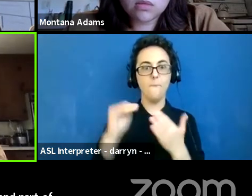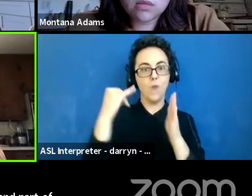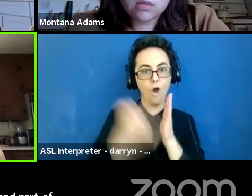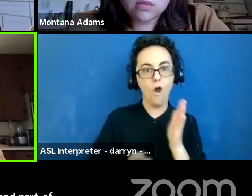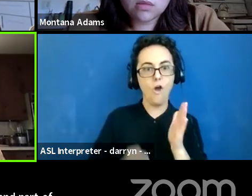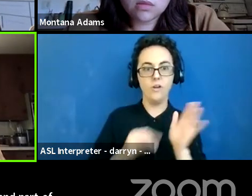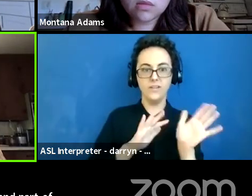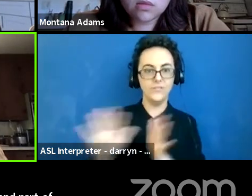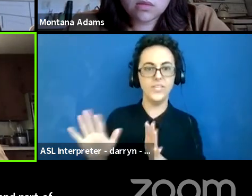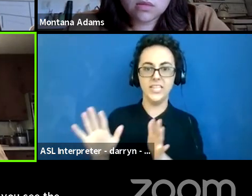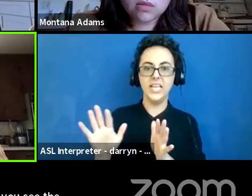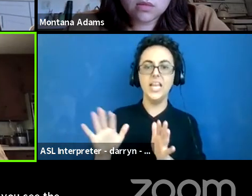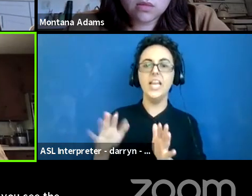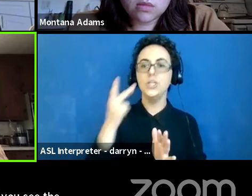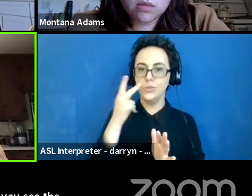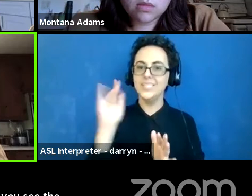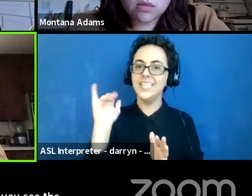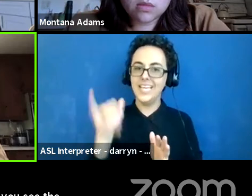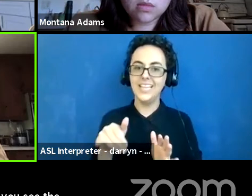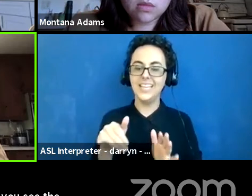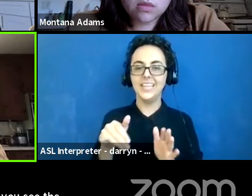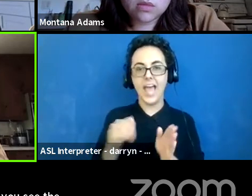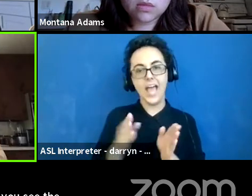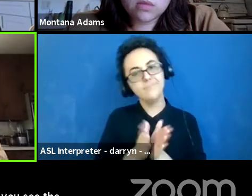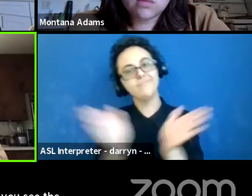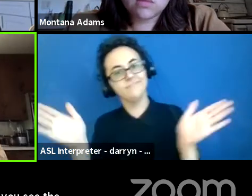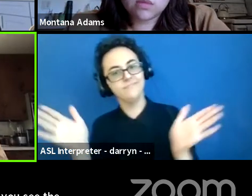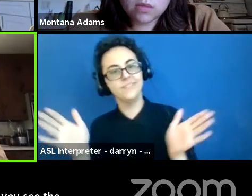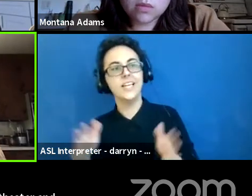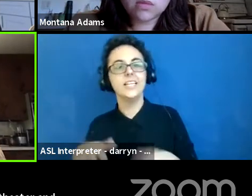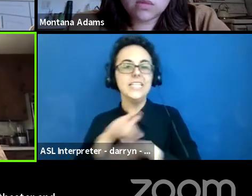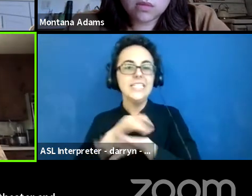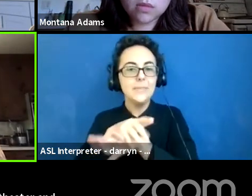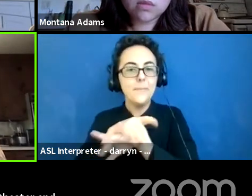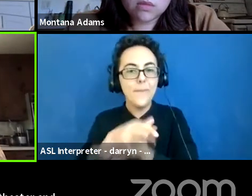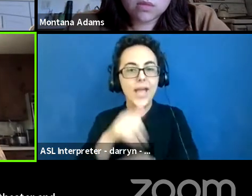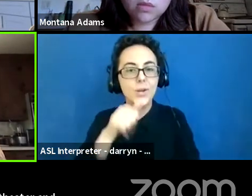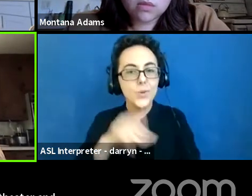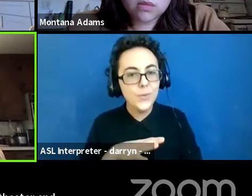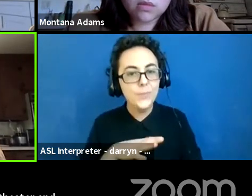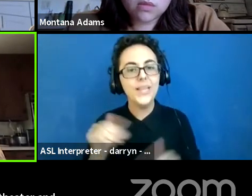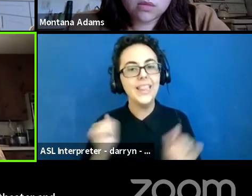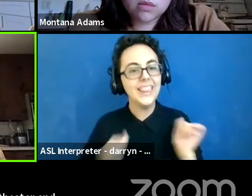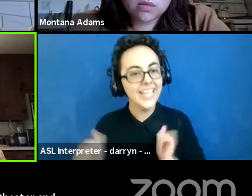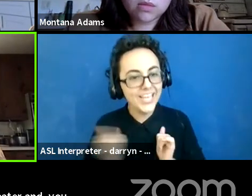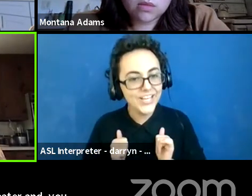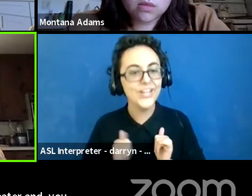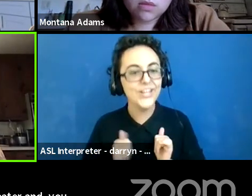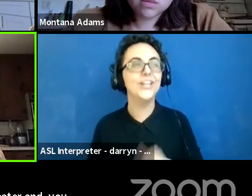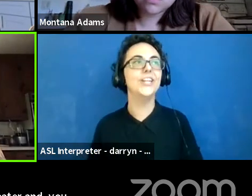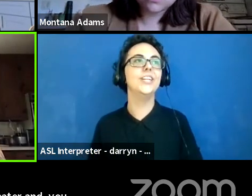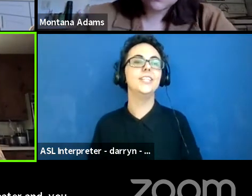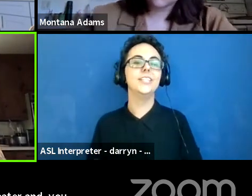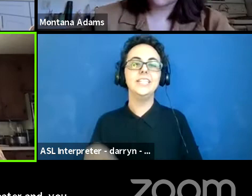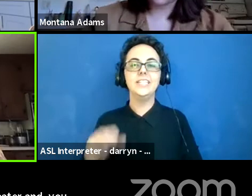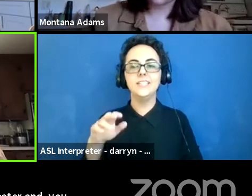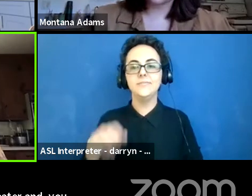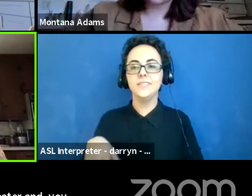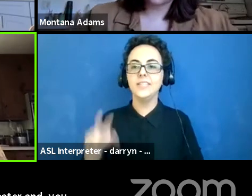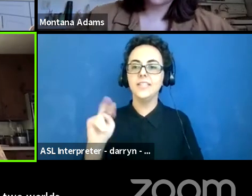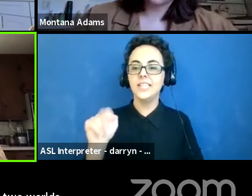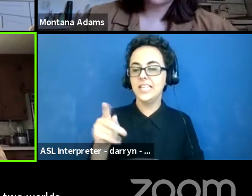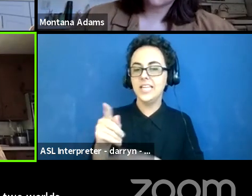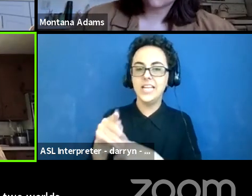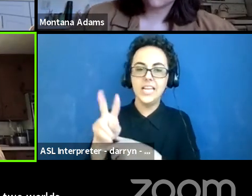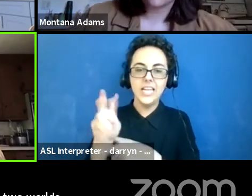out to, you know, Spider Woman Theater and, you know, the Native Voices at the Autry and Two Worlds